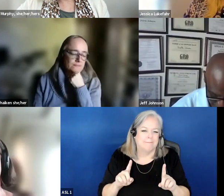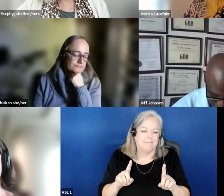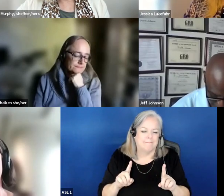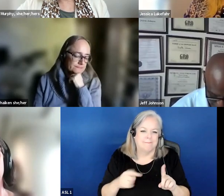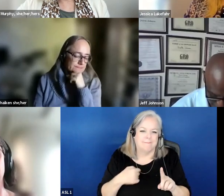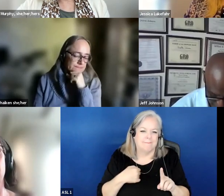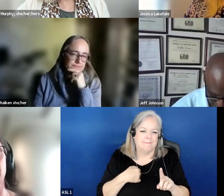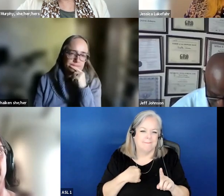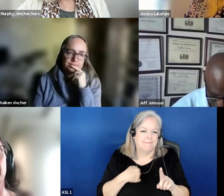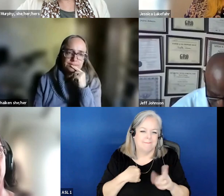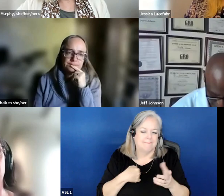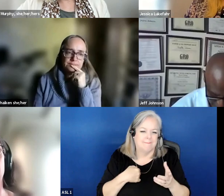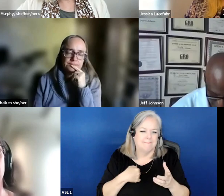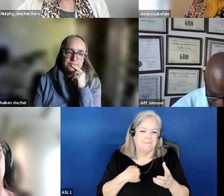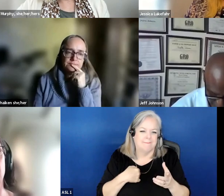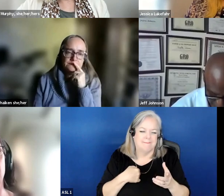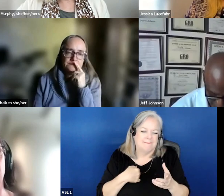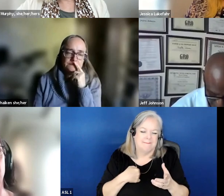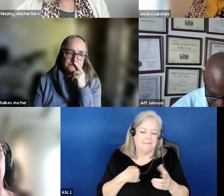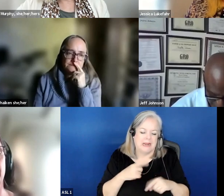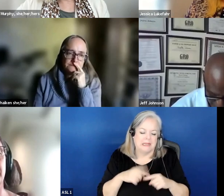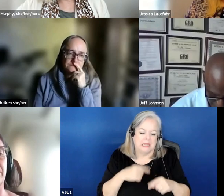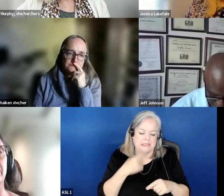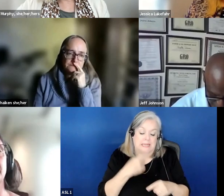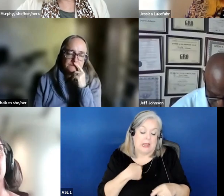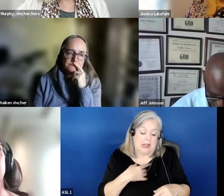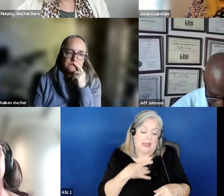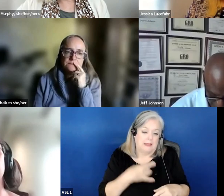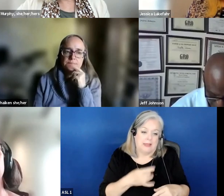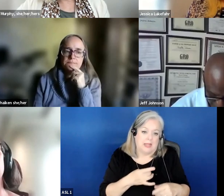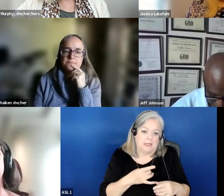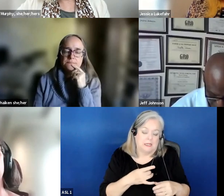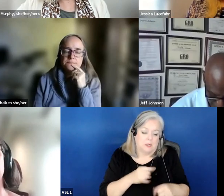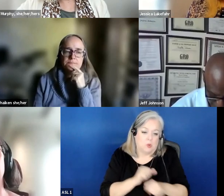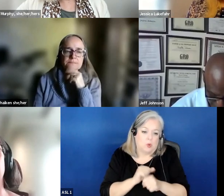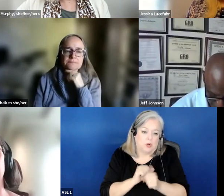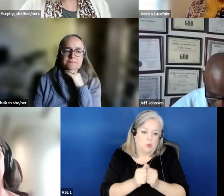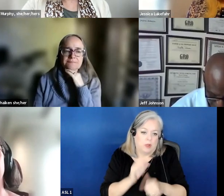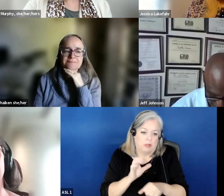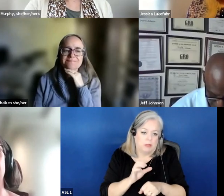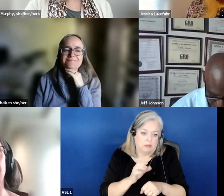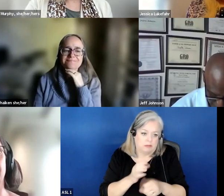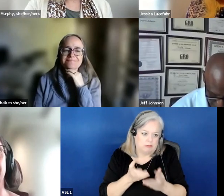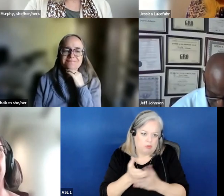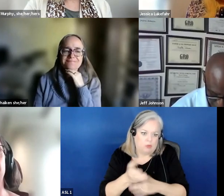can't say that I like working on the computer. year.